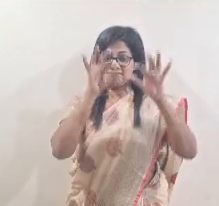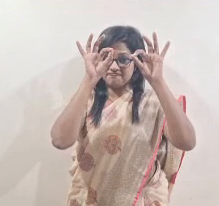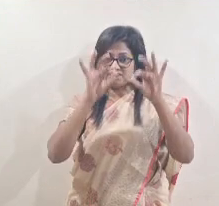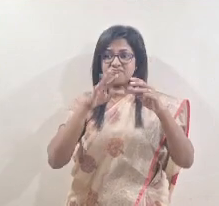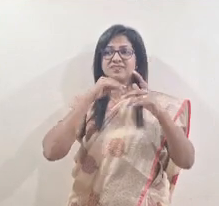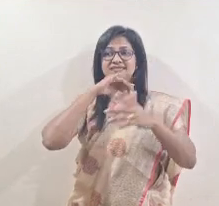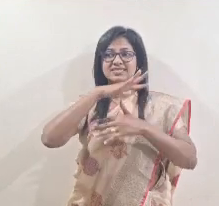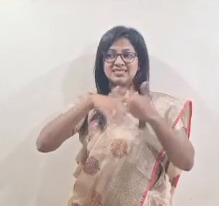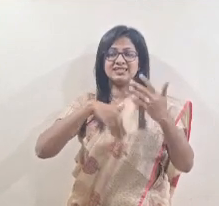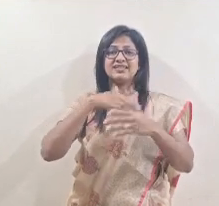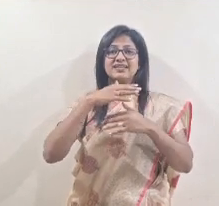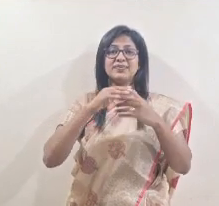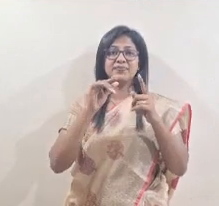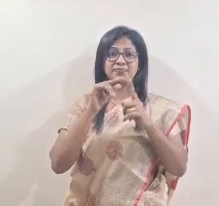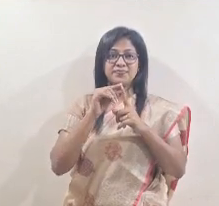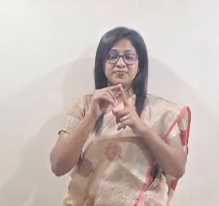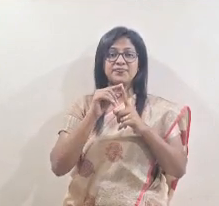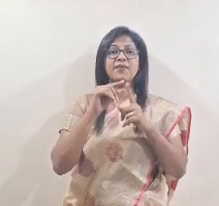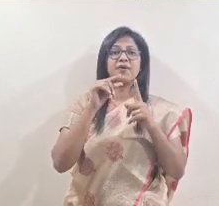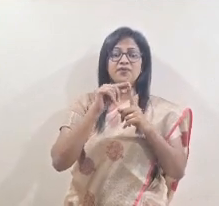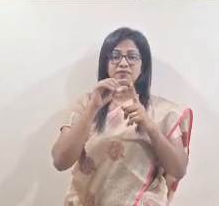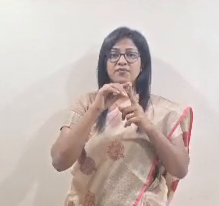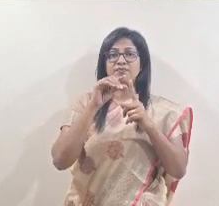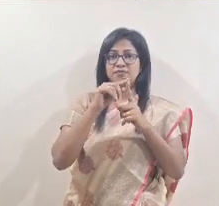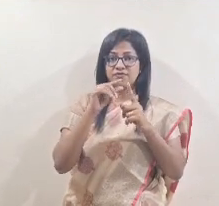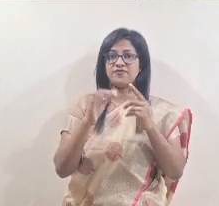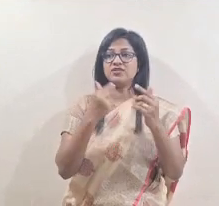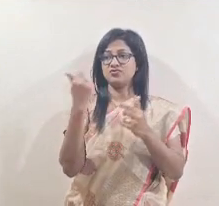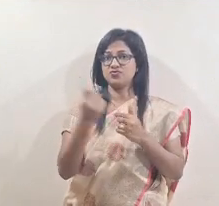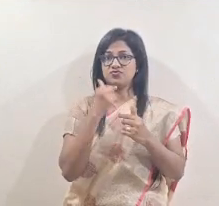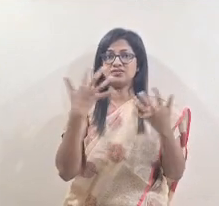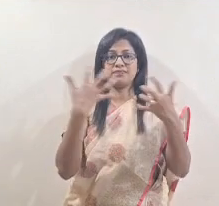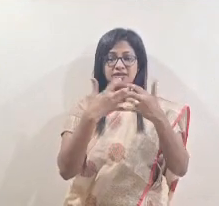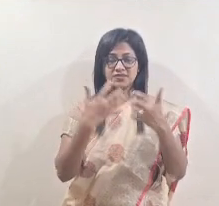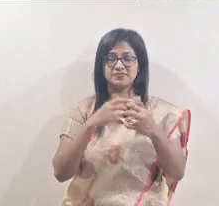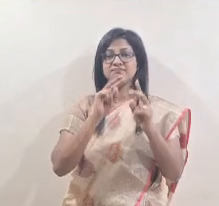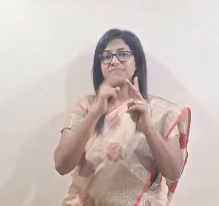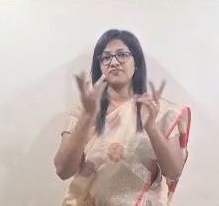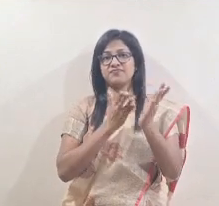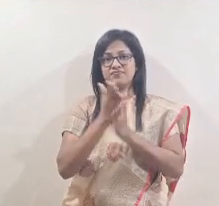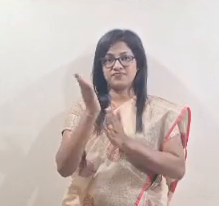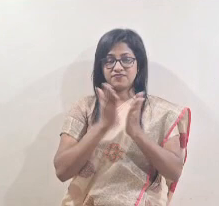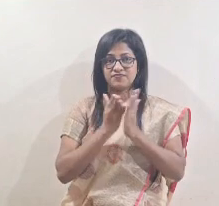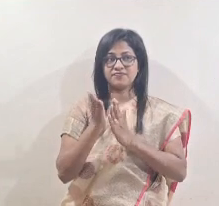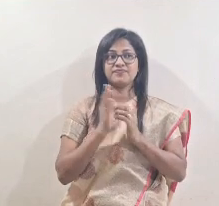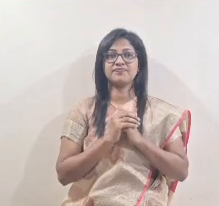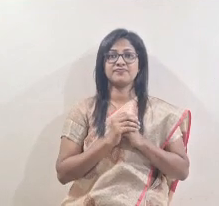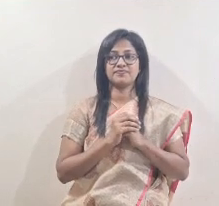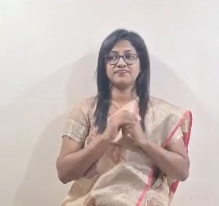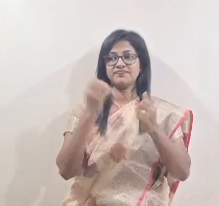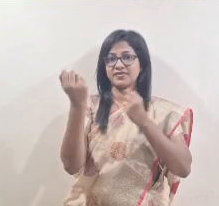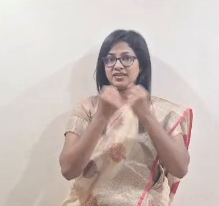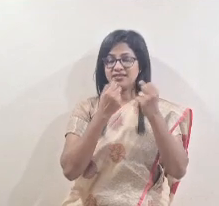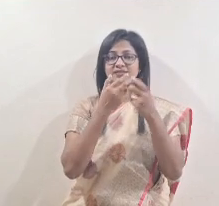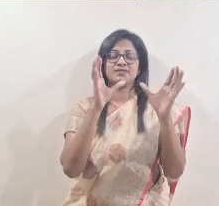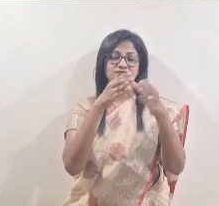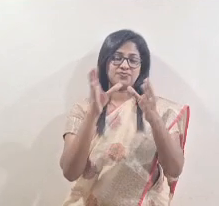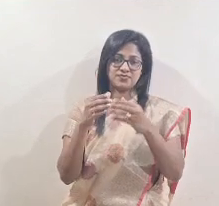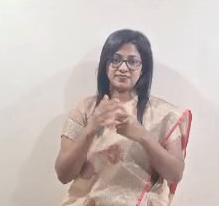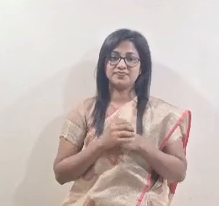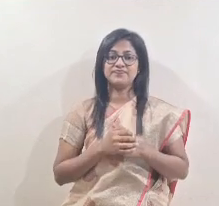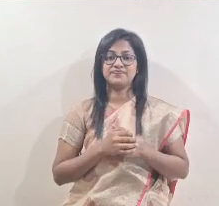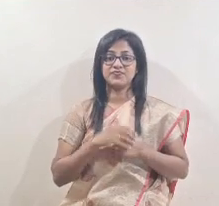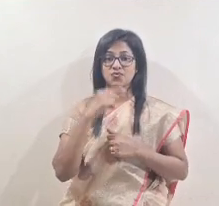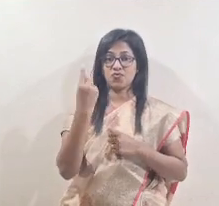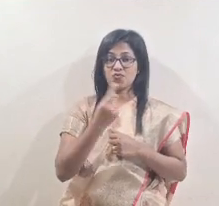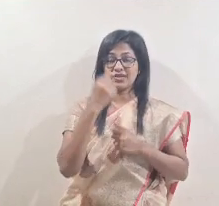particular emission or the emission profile is being working out with the different kinds of vehicle category, you can say. Basically,